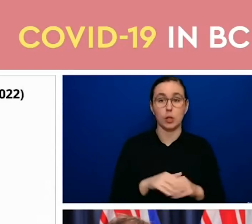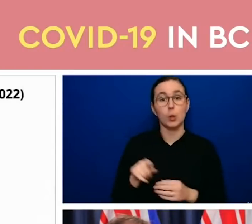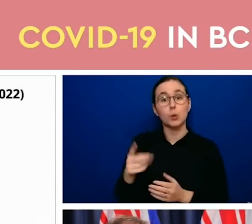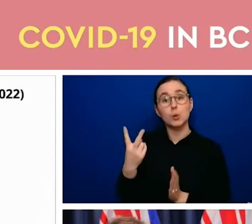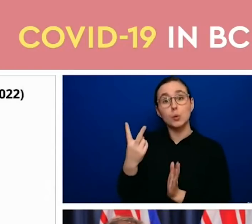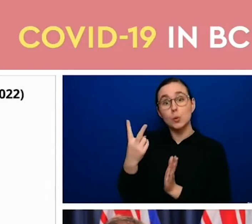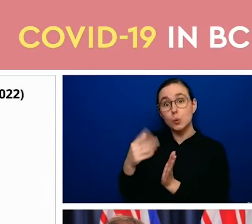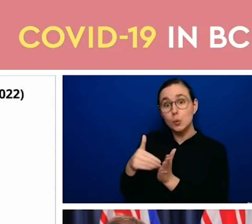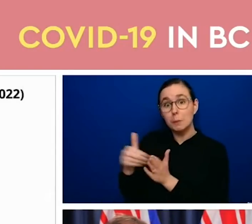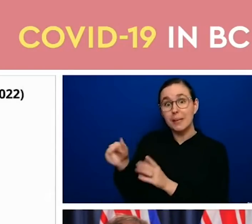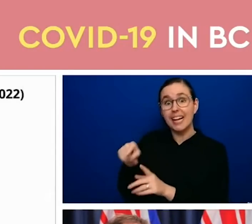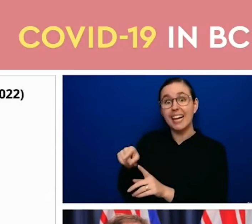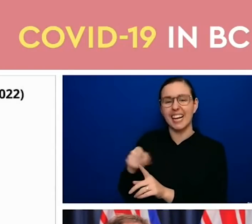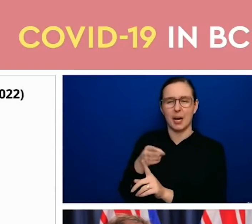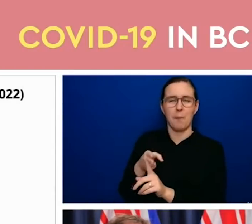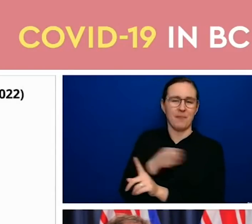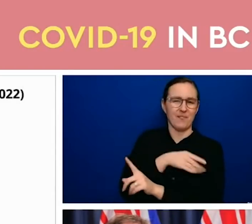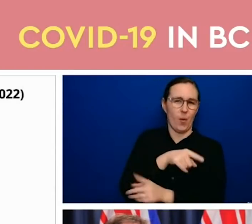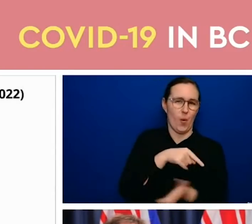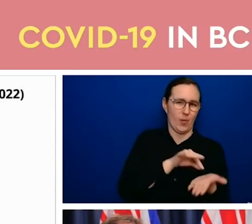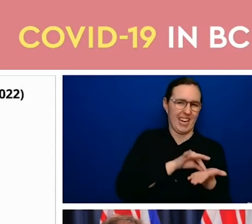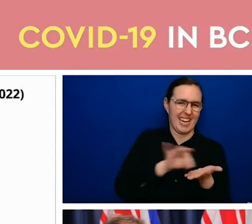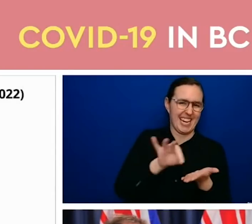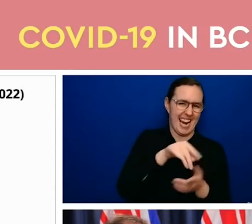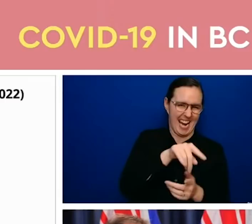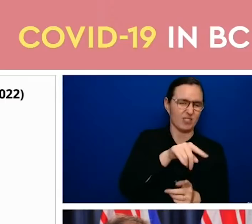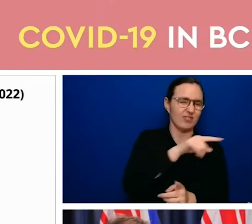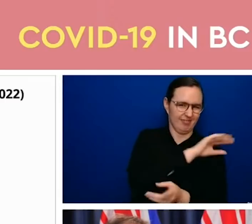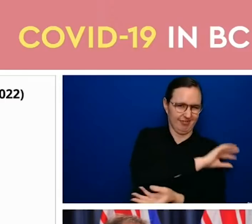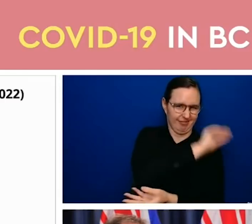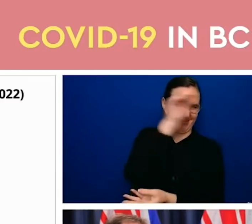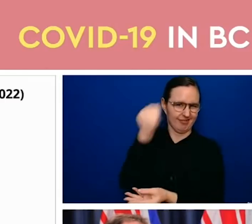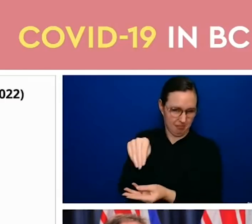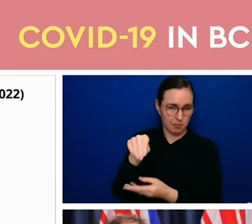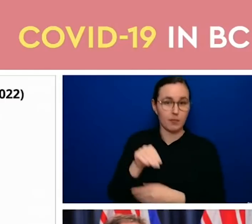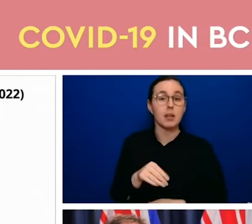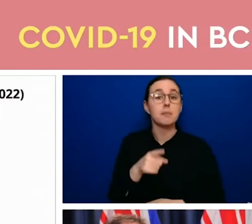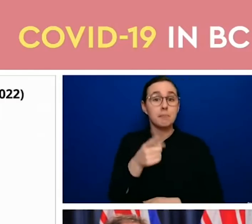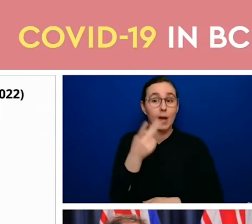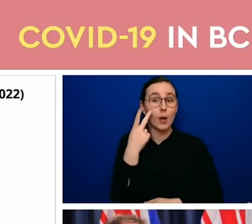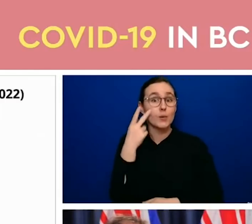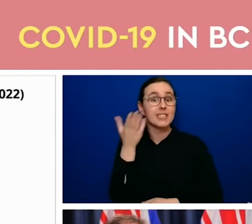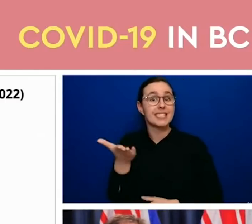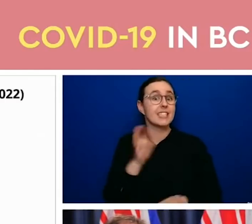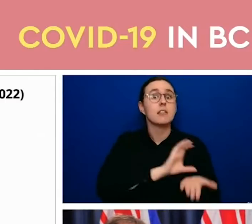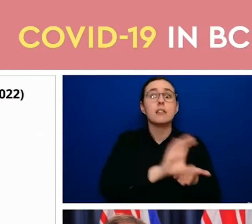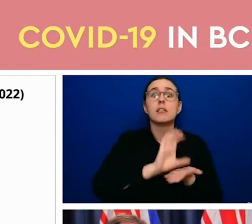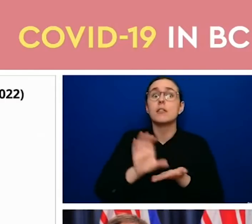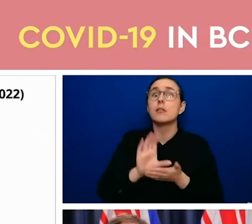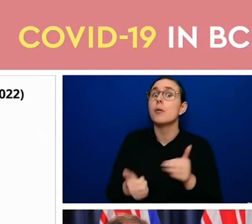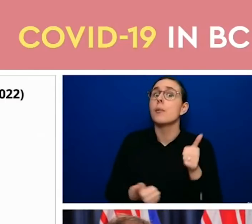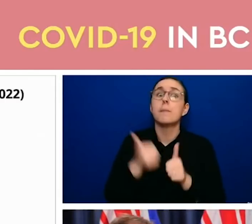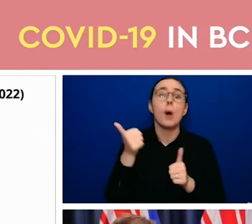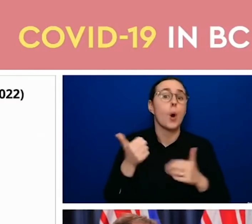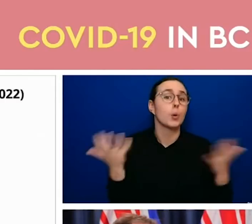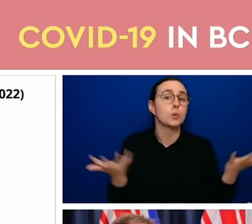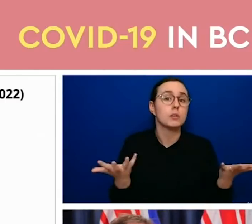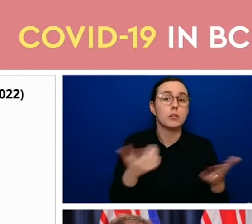to education, to long-term care, to healthcare workers, and to COVID testing sites, but they've also gone to rural, remote,